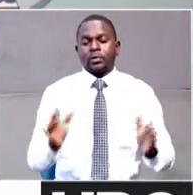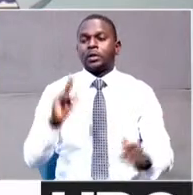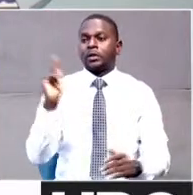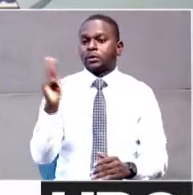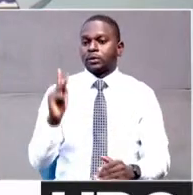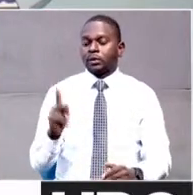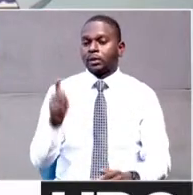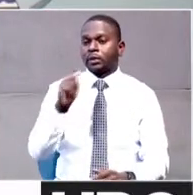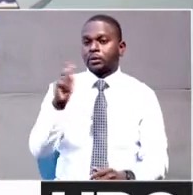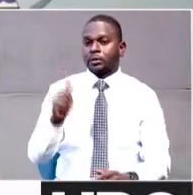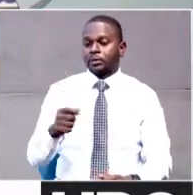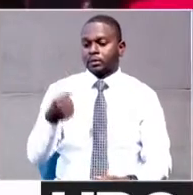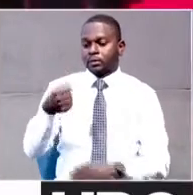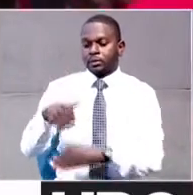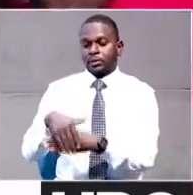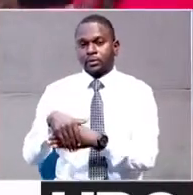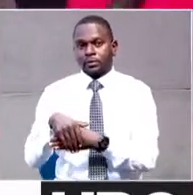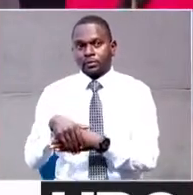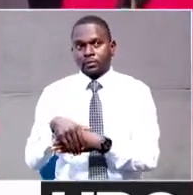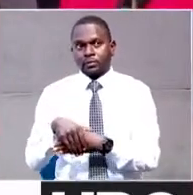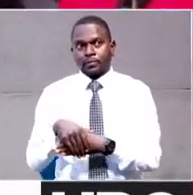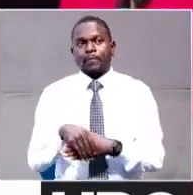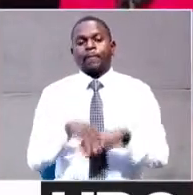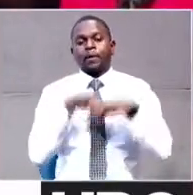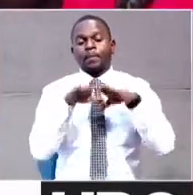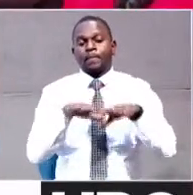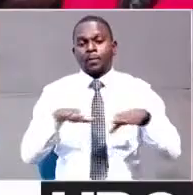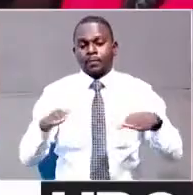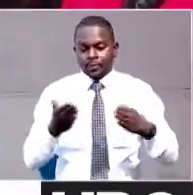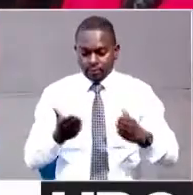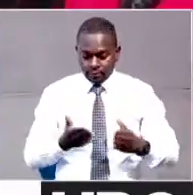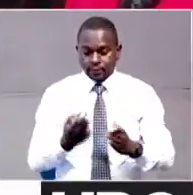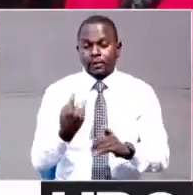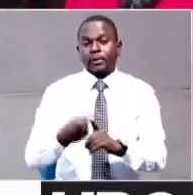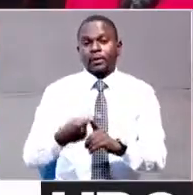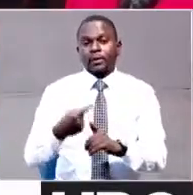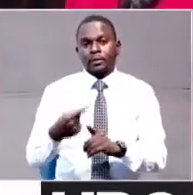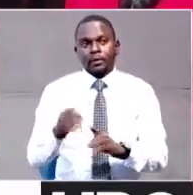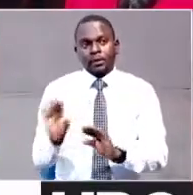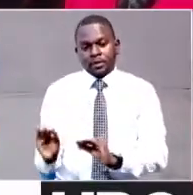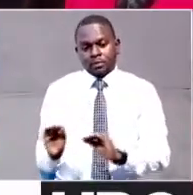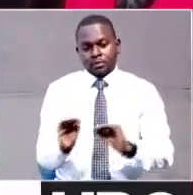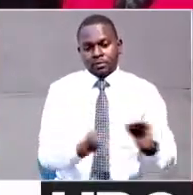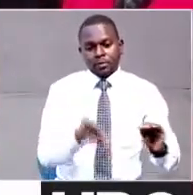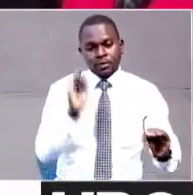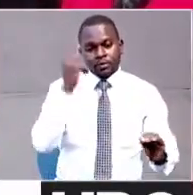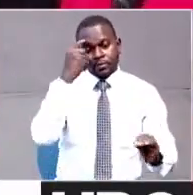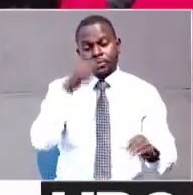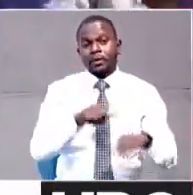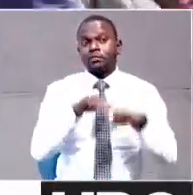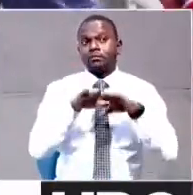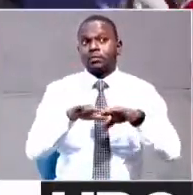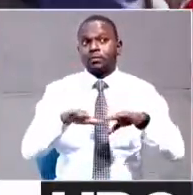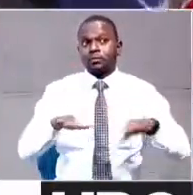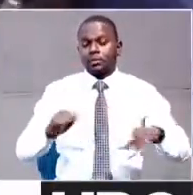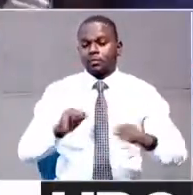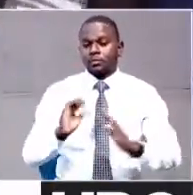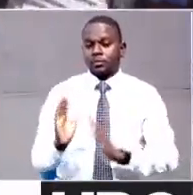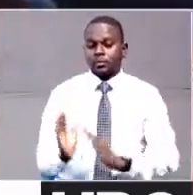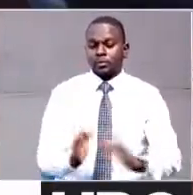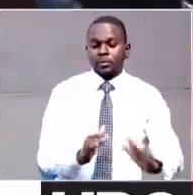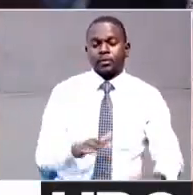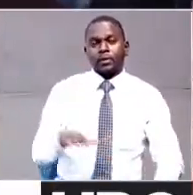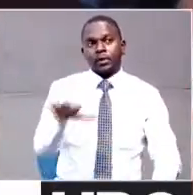in Tanzania, and South Sudan. Vendors operating in Kampala are to be relocated to government markets to have an organized